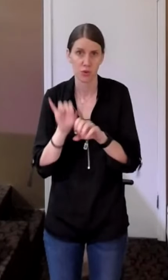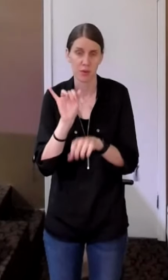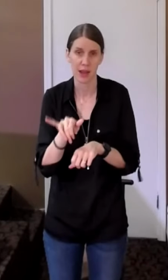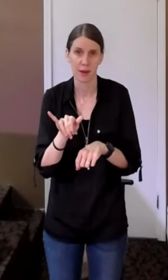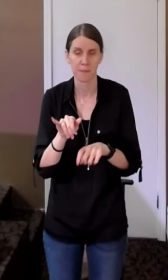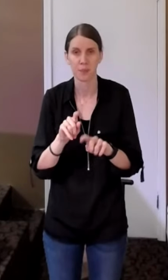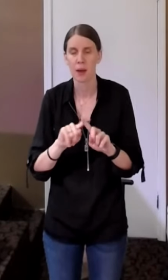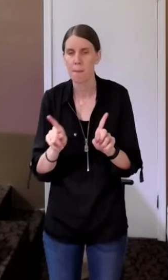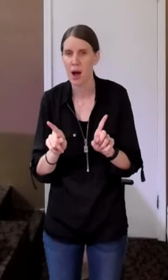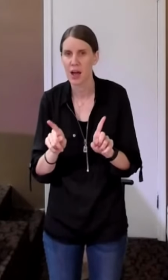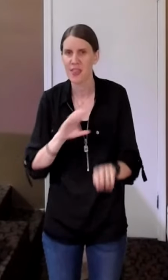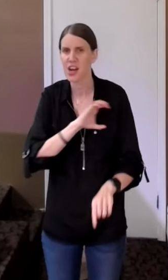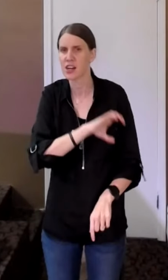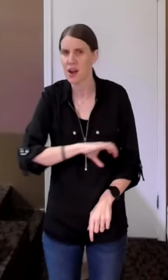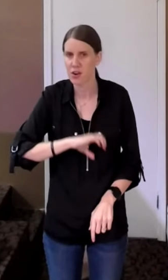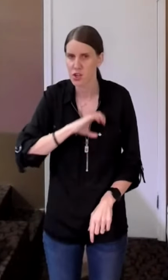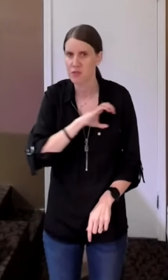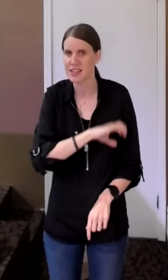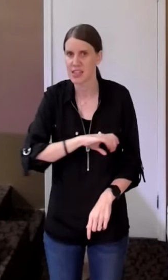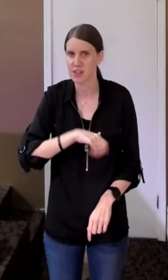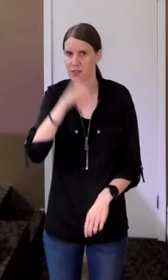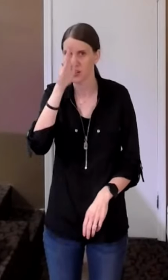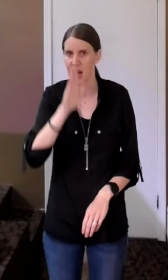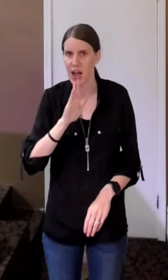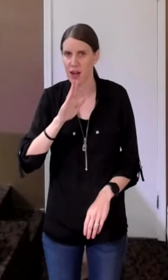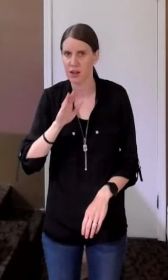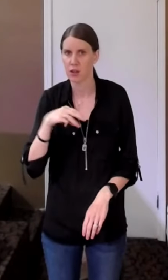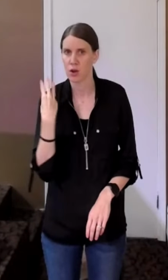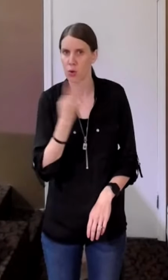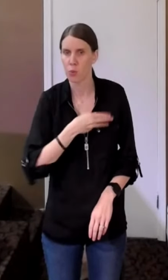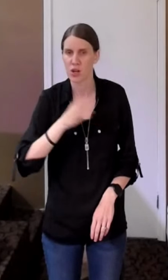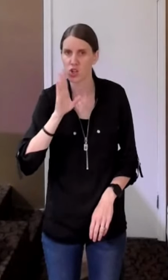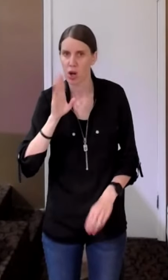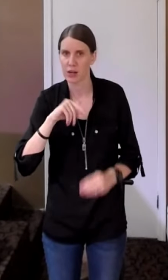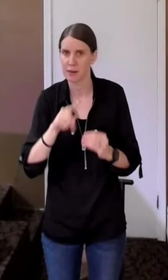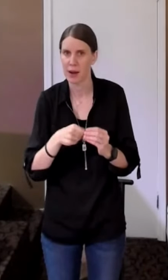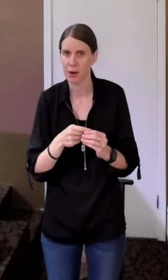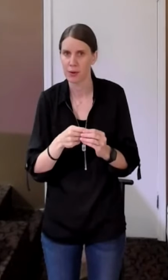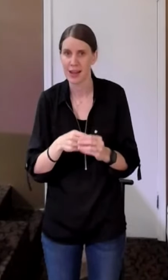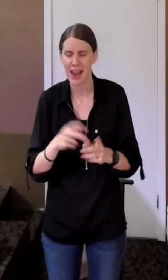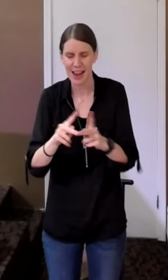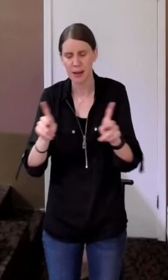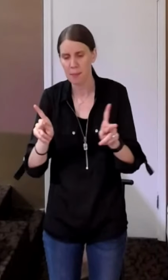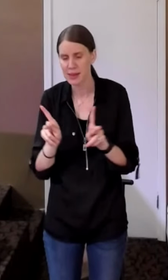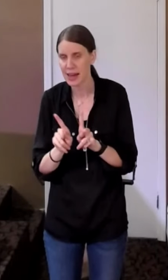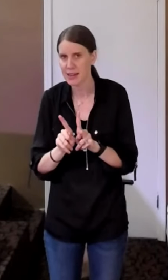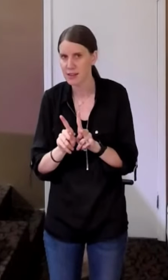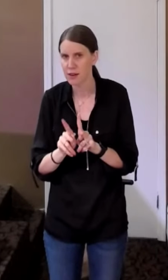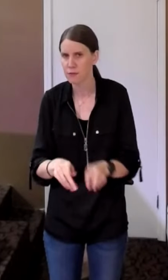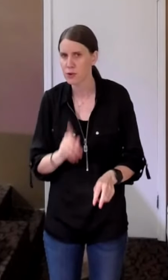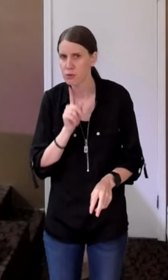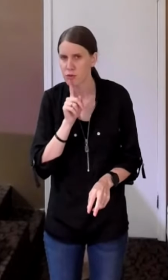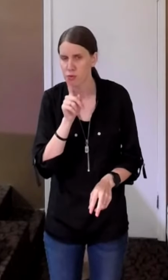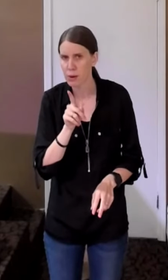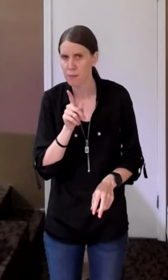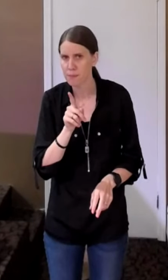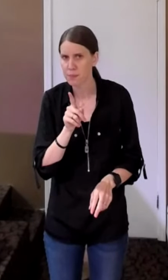But these characteristics of God that we're talking about in this environment for a